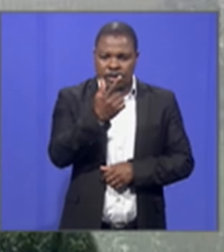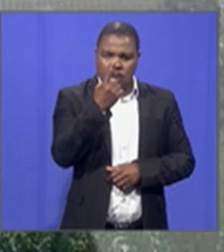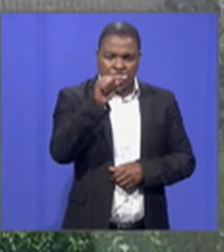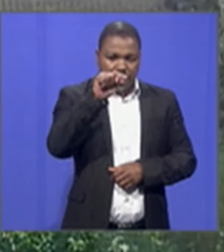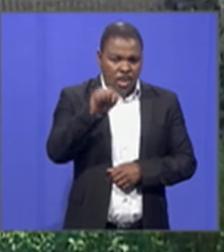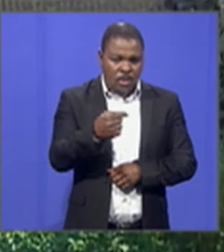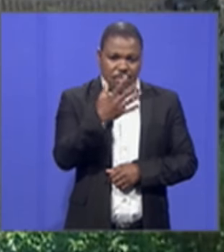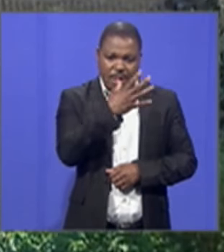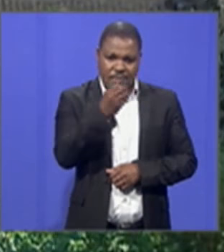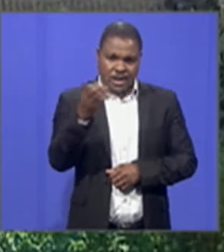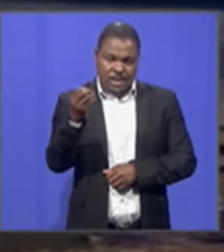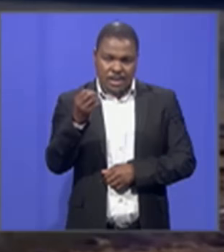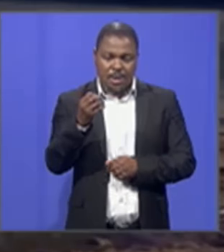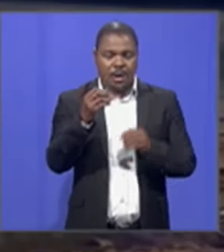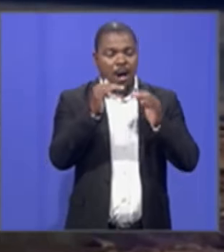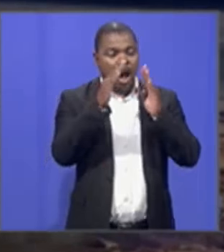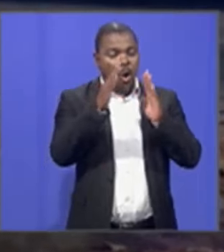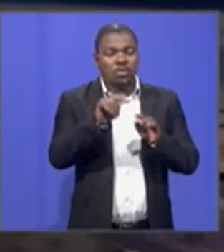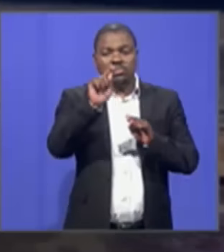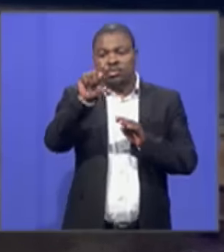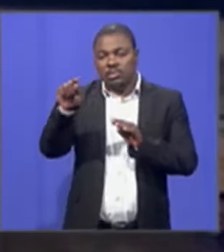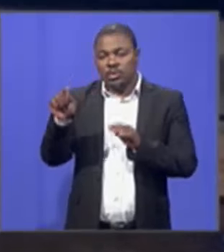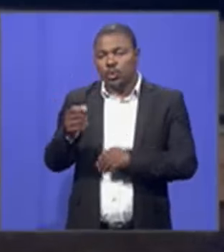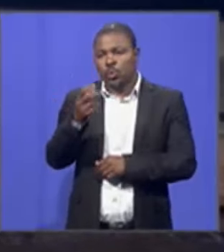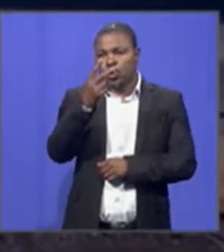79,500 ka di-household tša go lekana